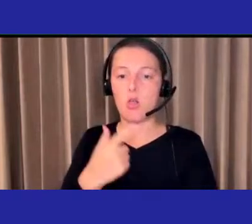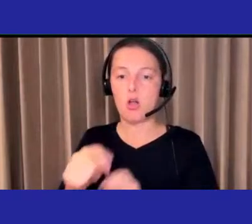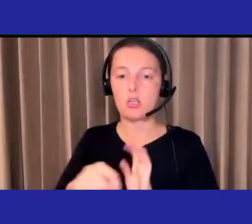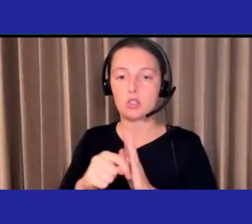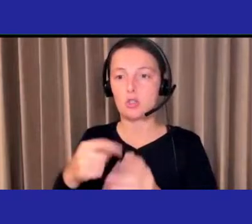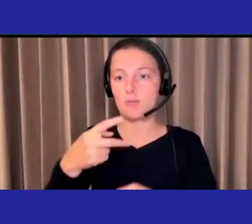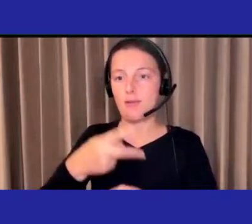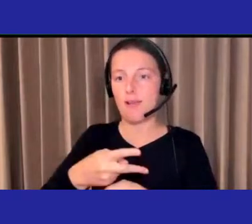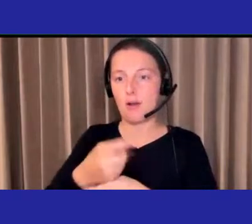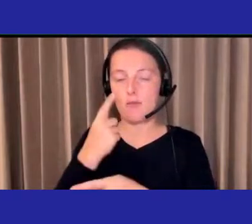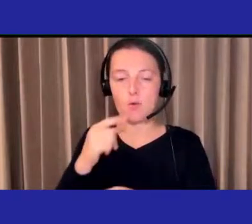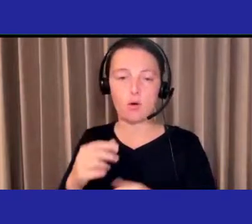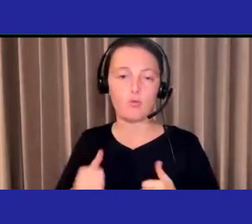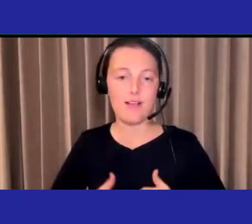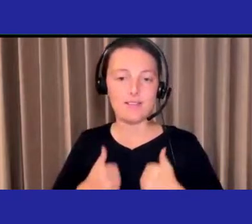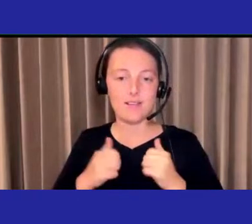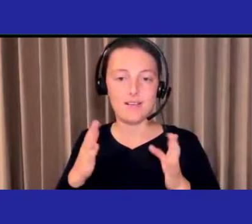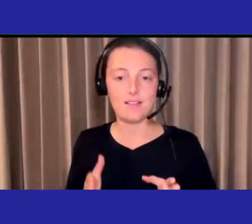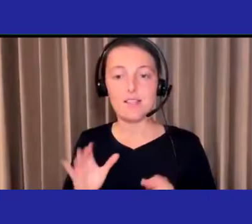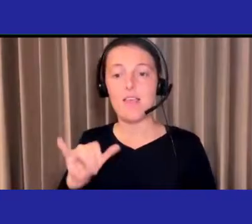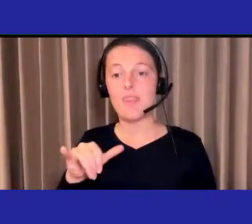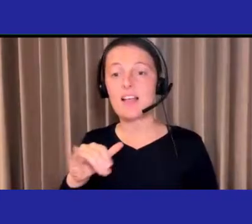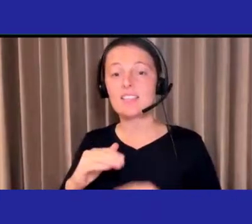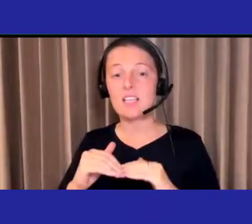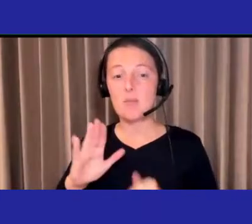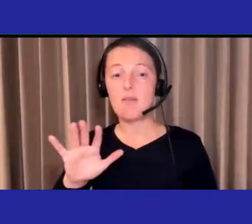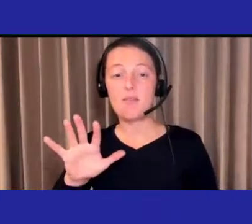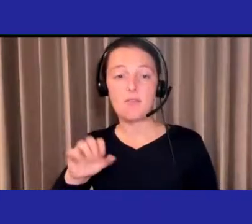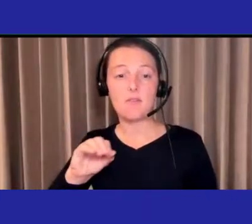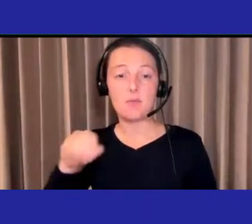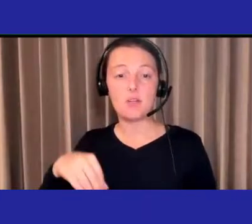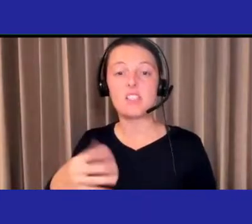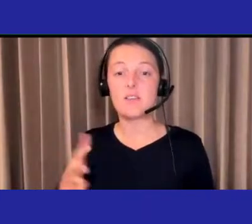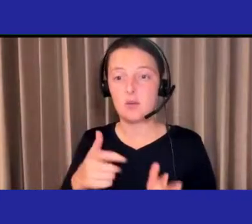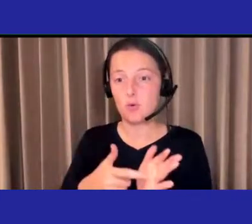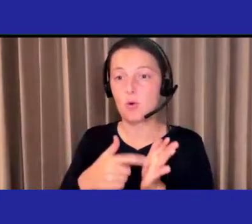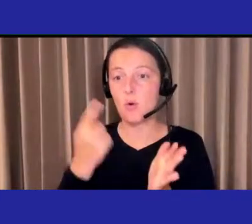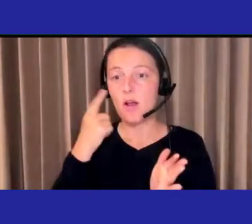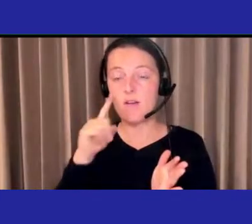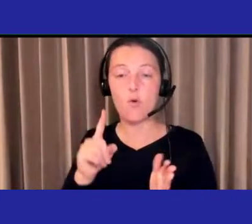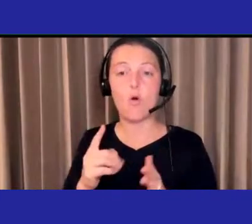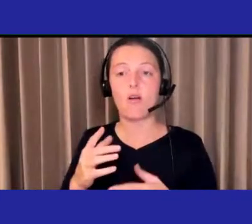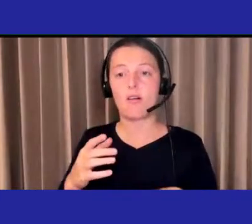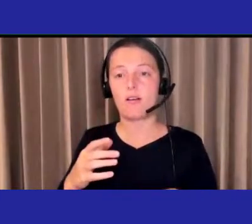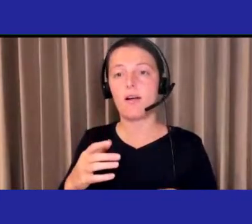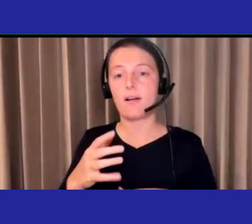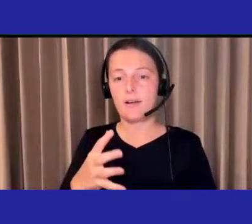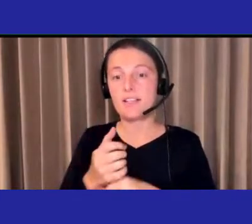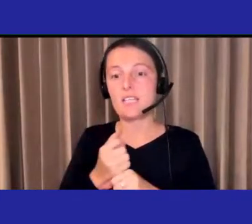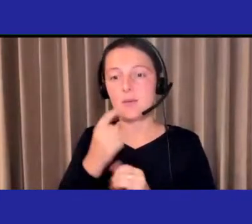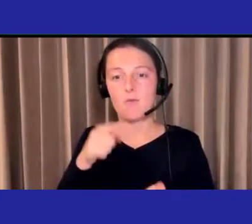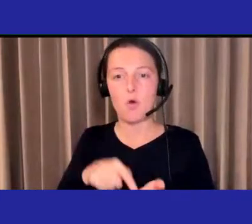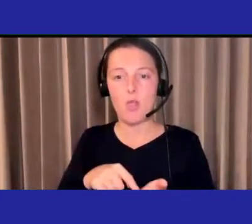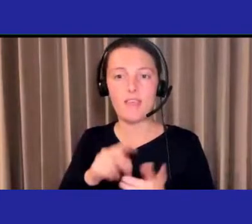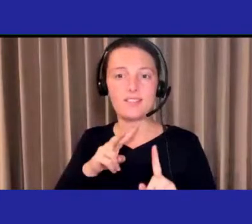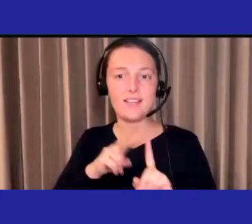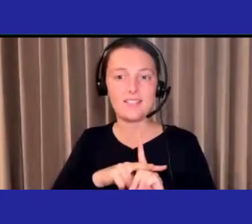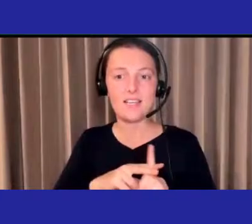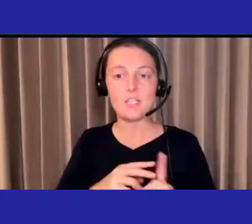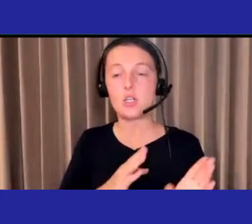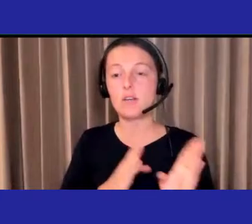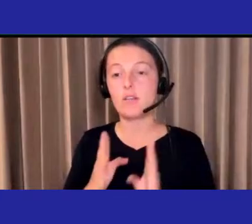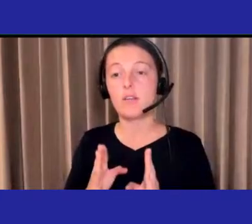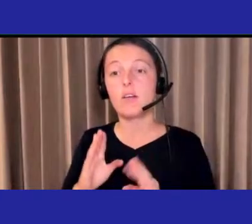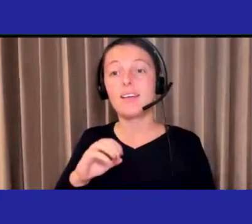well above the 50% required for attainment of this designation. In December of